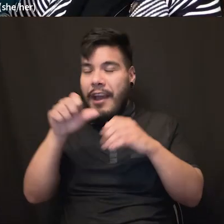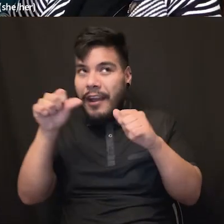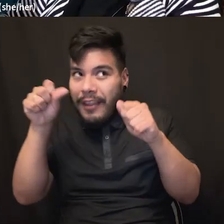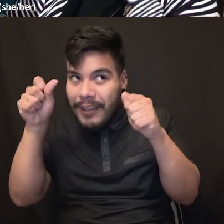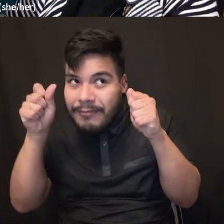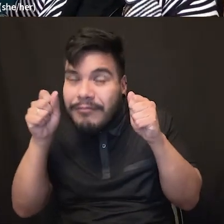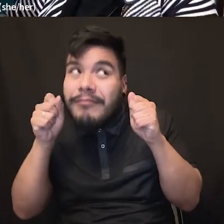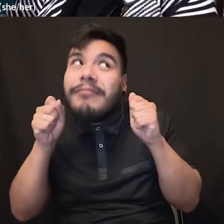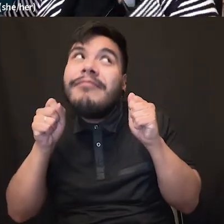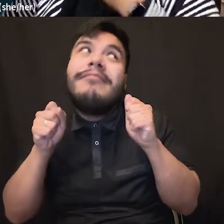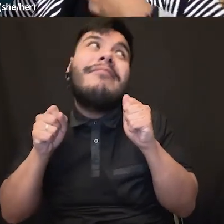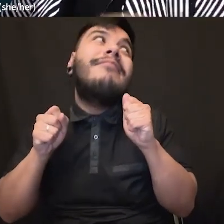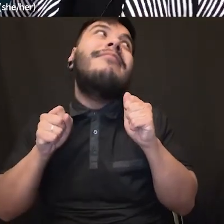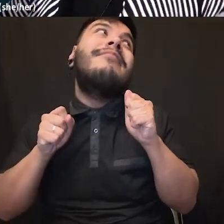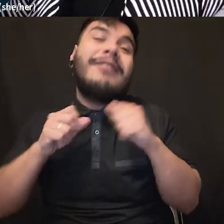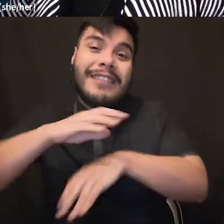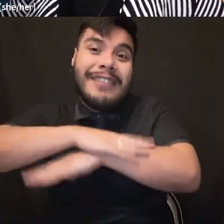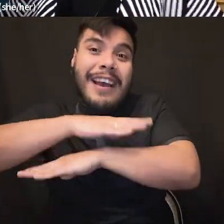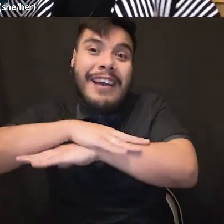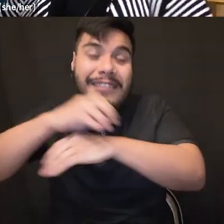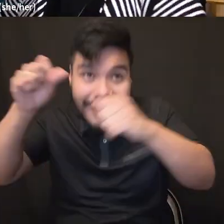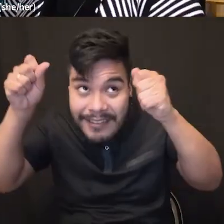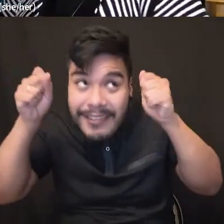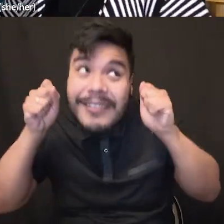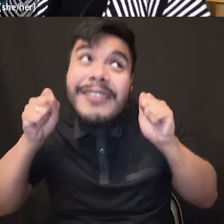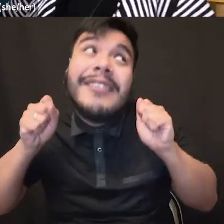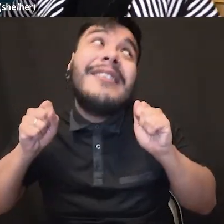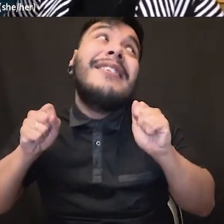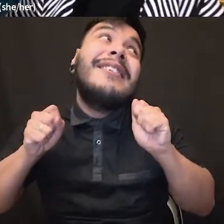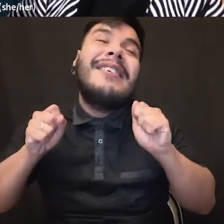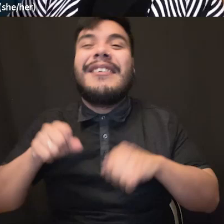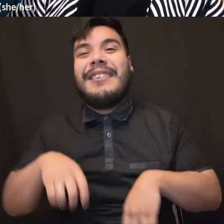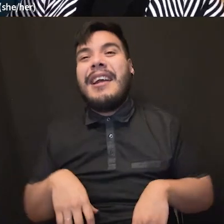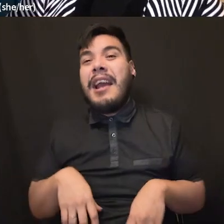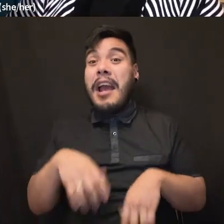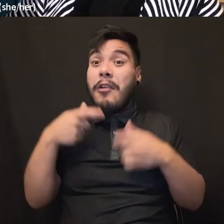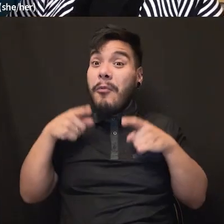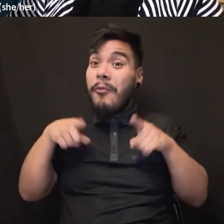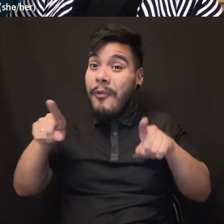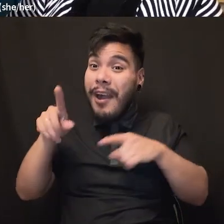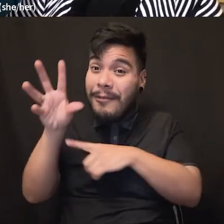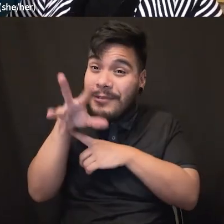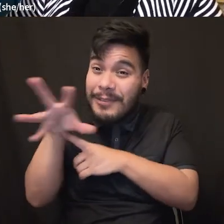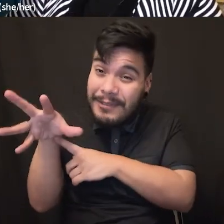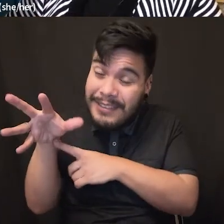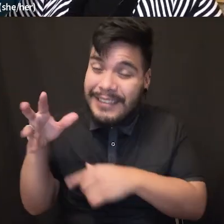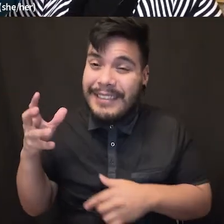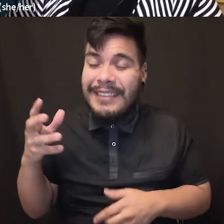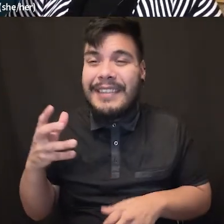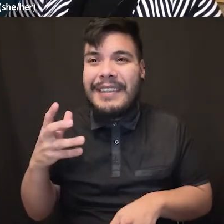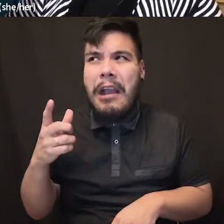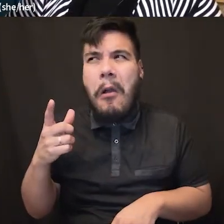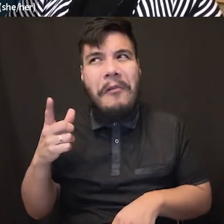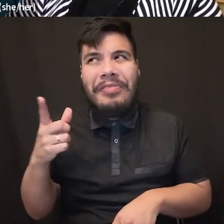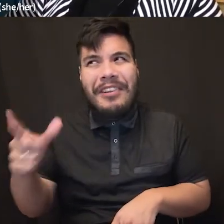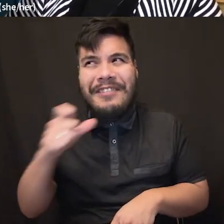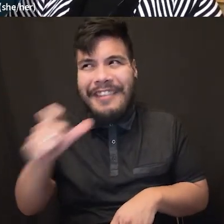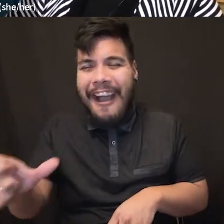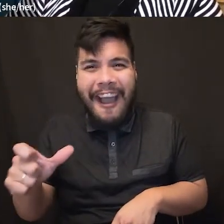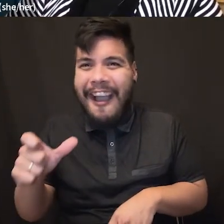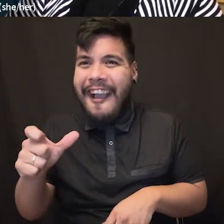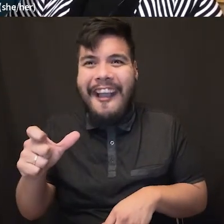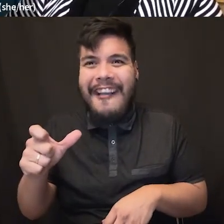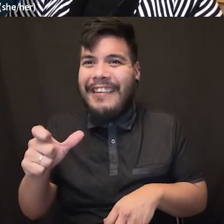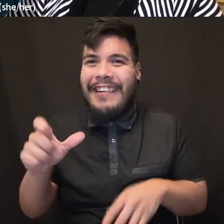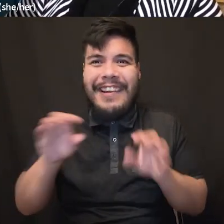desk. And while we were shooting it, I was like, they're not going to air this. There's no